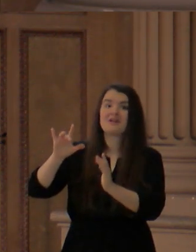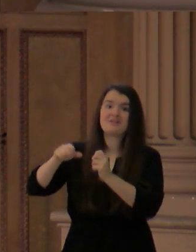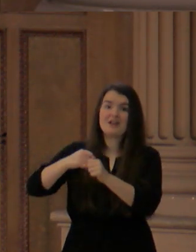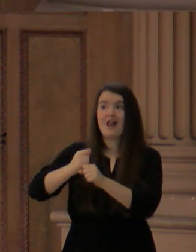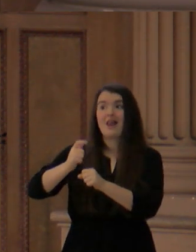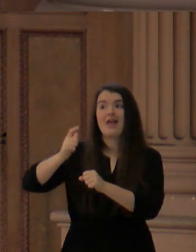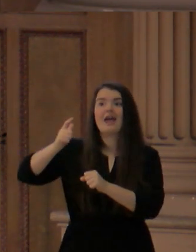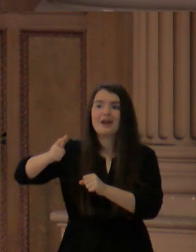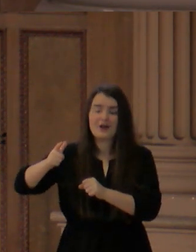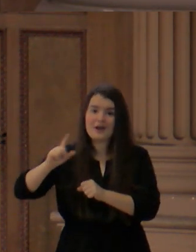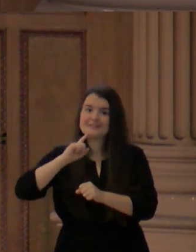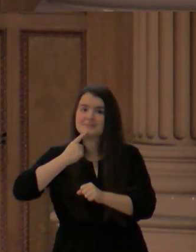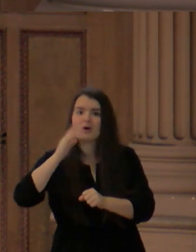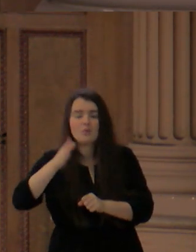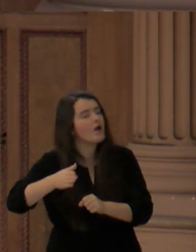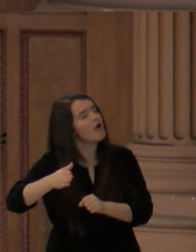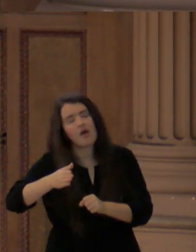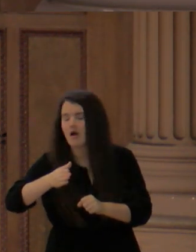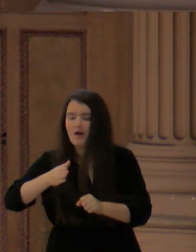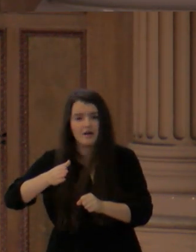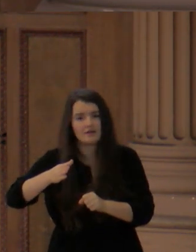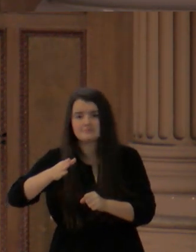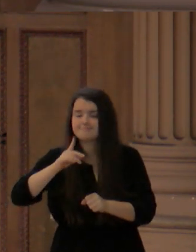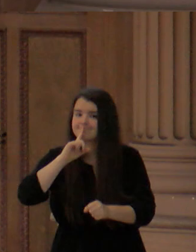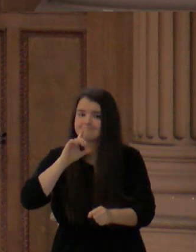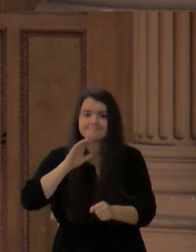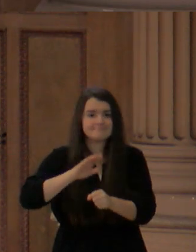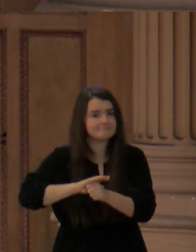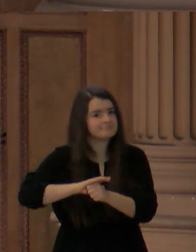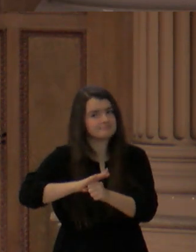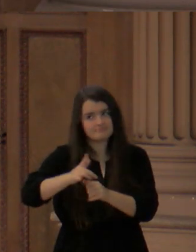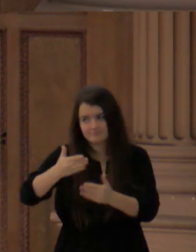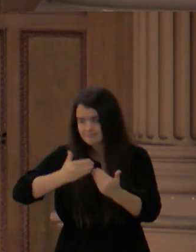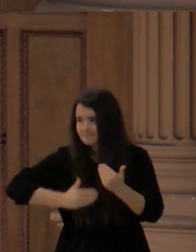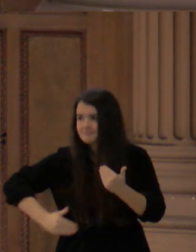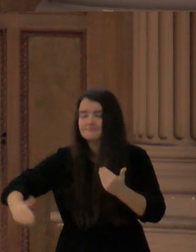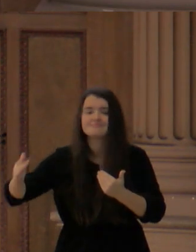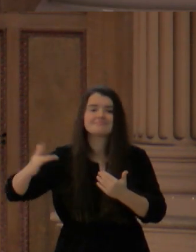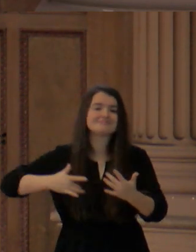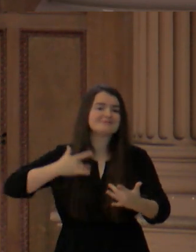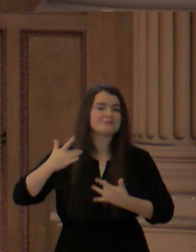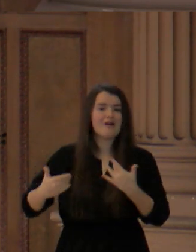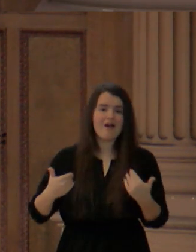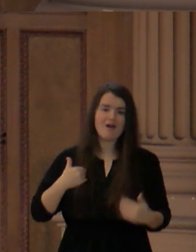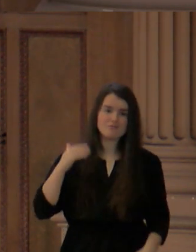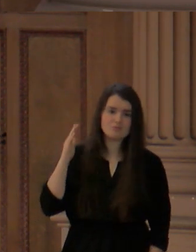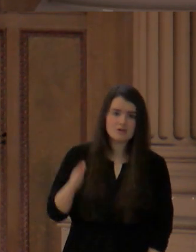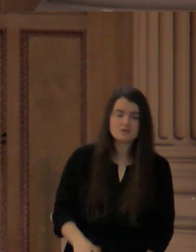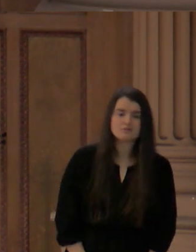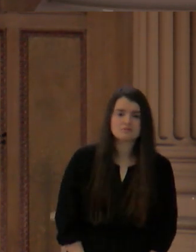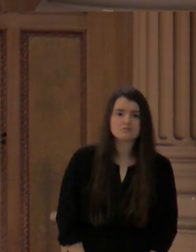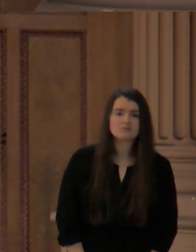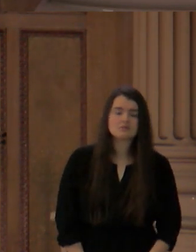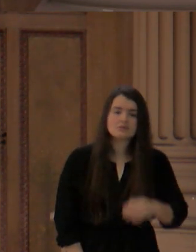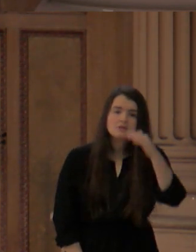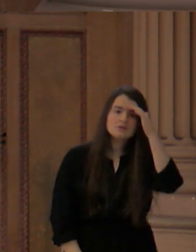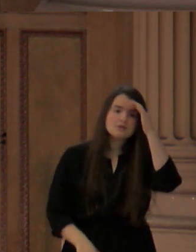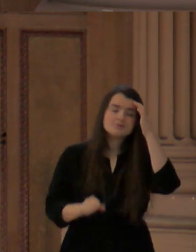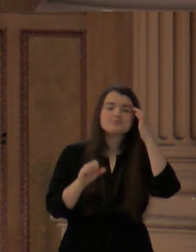everyone has said this is way better than I ever would have thought if anything he under promised and over delivered